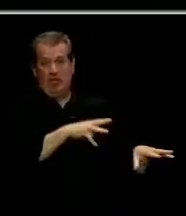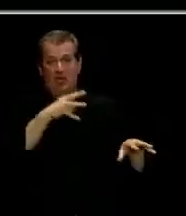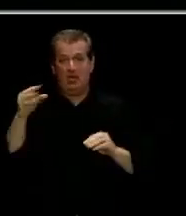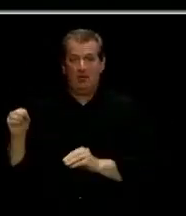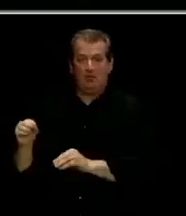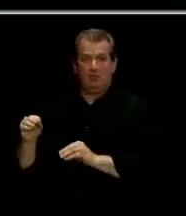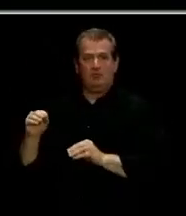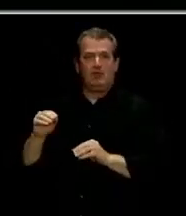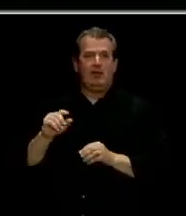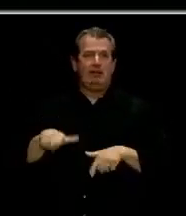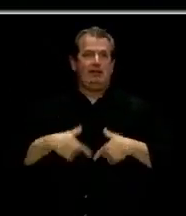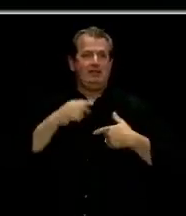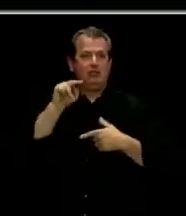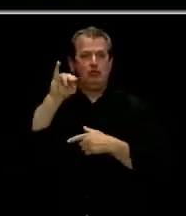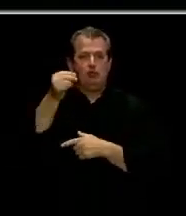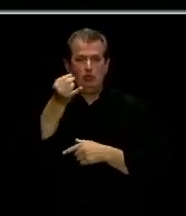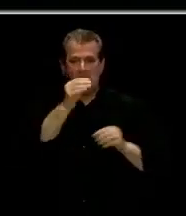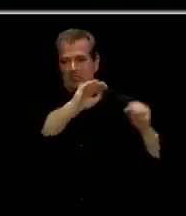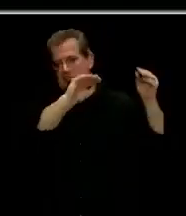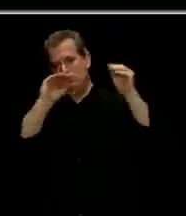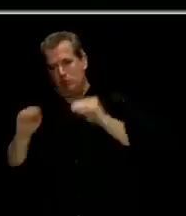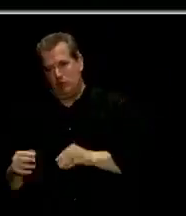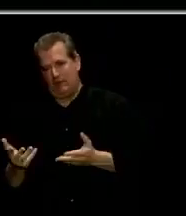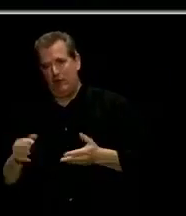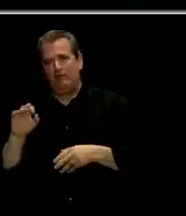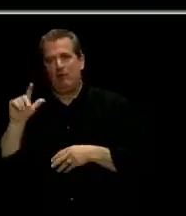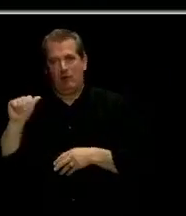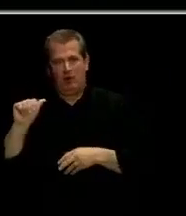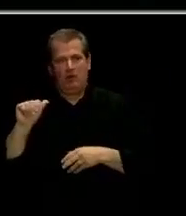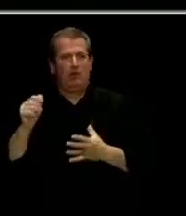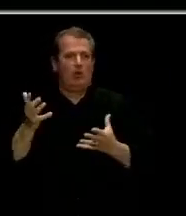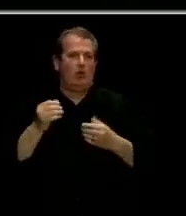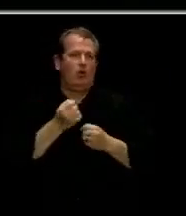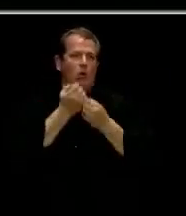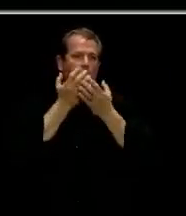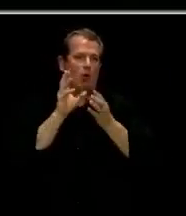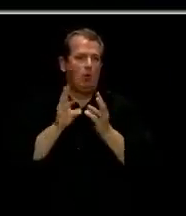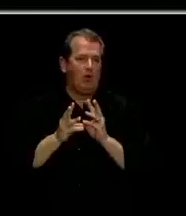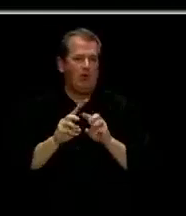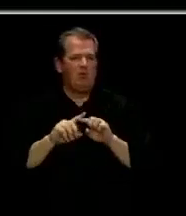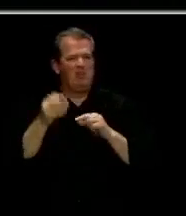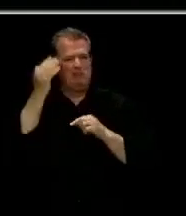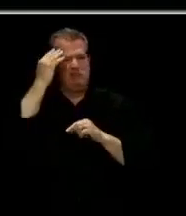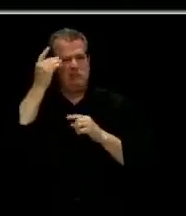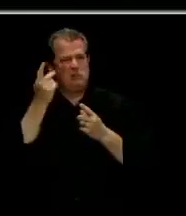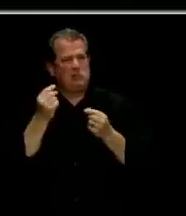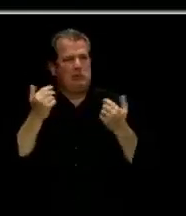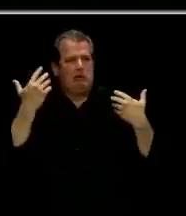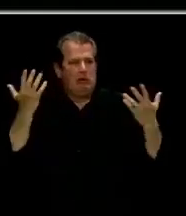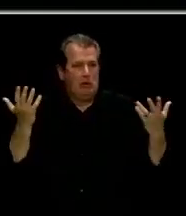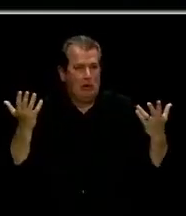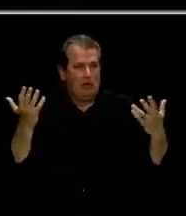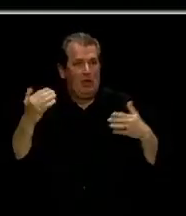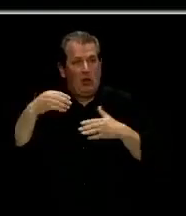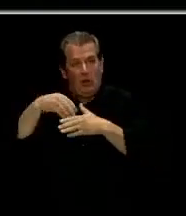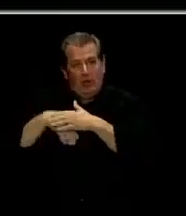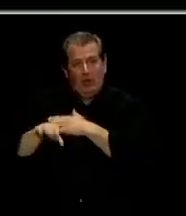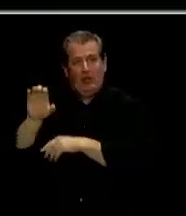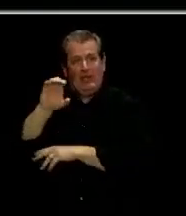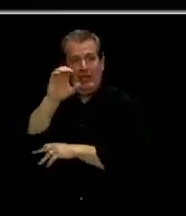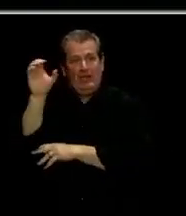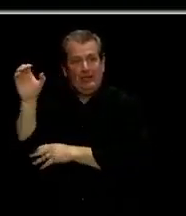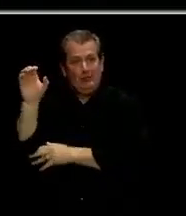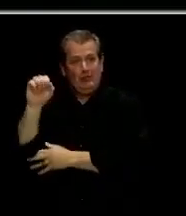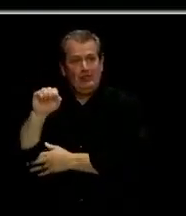the winters and wanted to come down for warm weather, but was really not sure what I was going to do. Walked into an Easter Seals